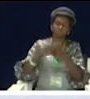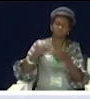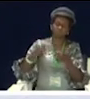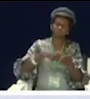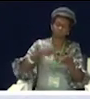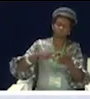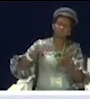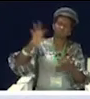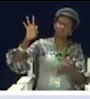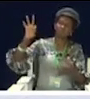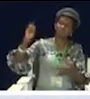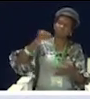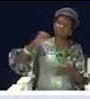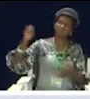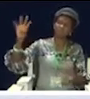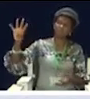4.